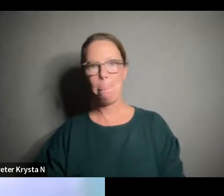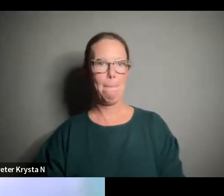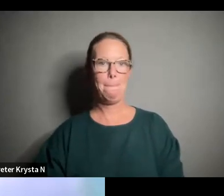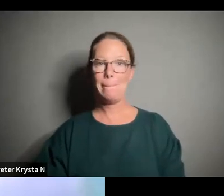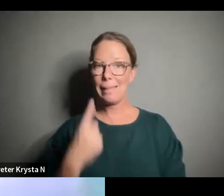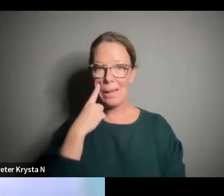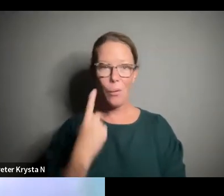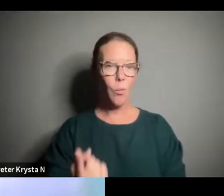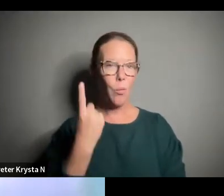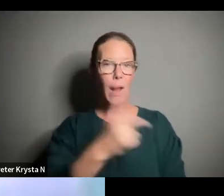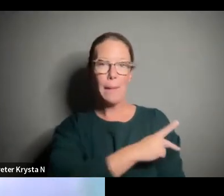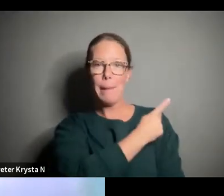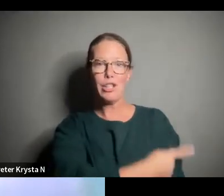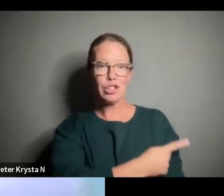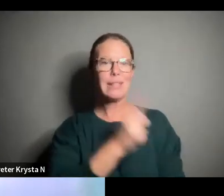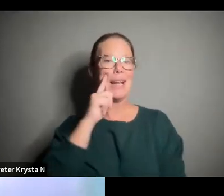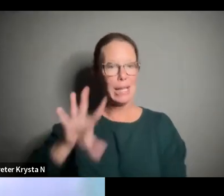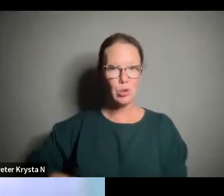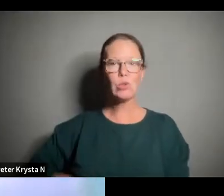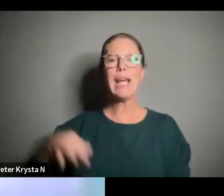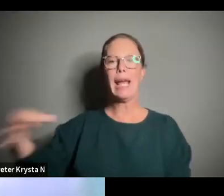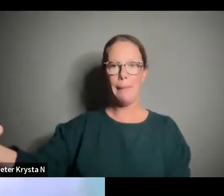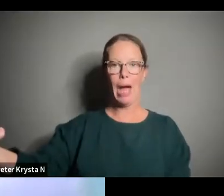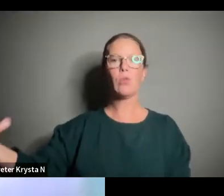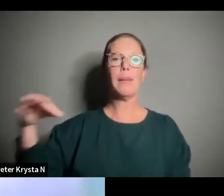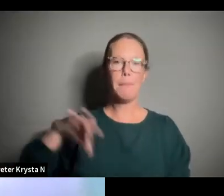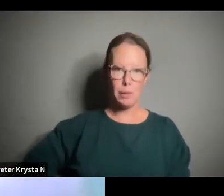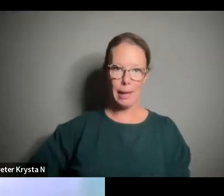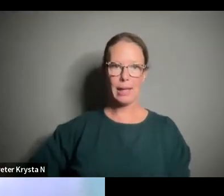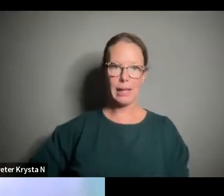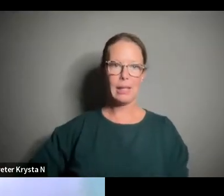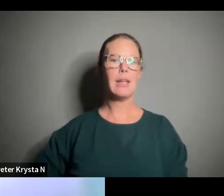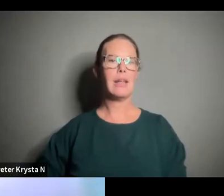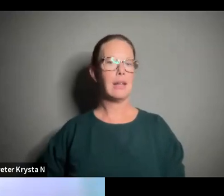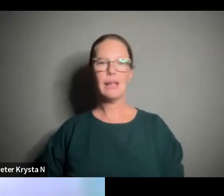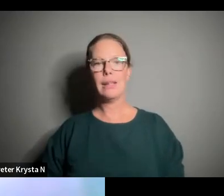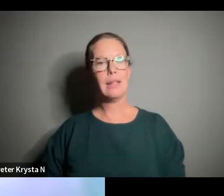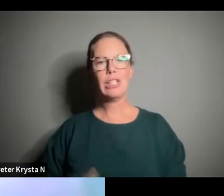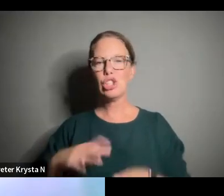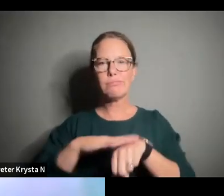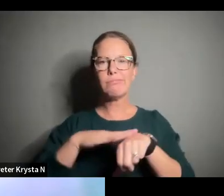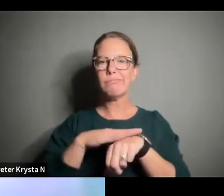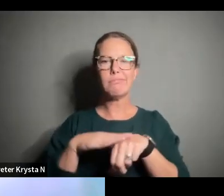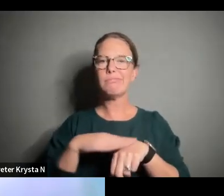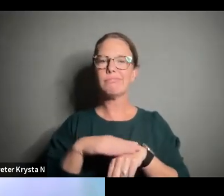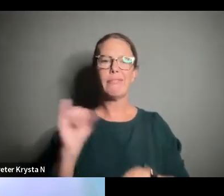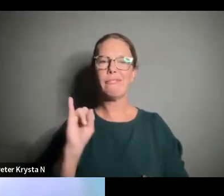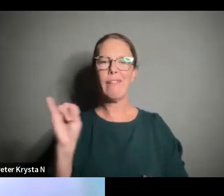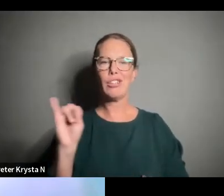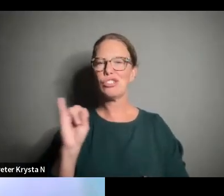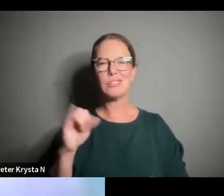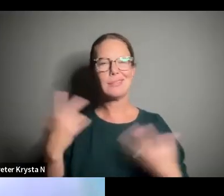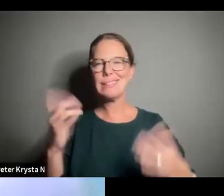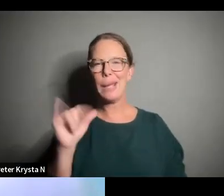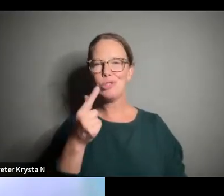had one patient I think I ever had to take the electrodes out of and reimplant new ones in. But besides that, it's just a superficial wound infection that you may get around your gastrostomy